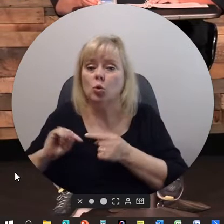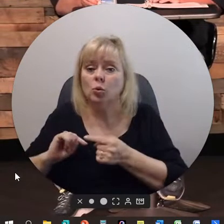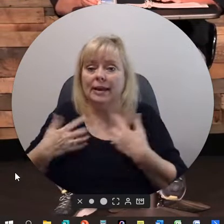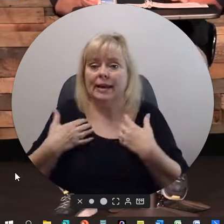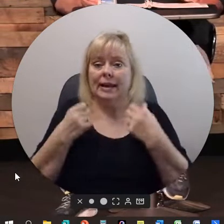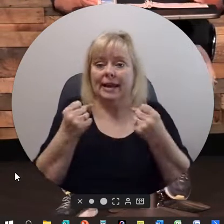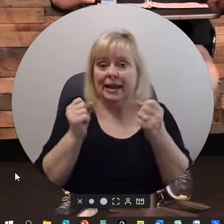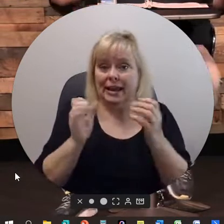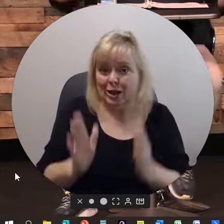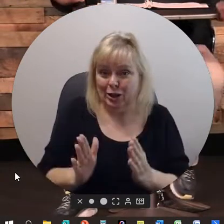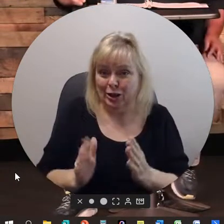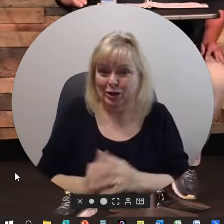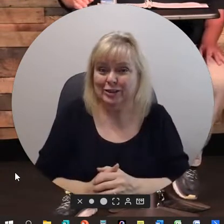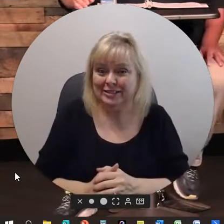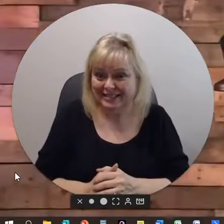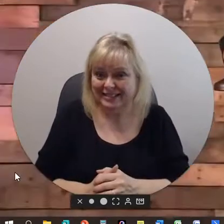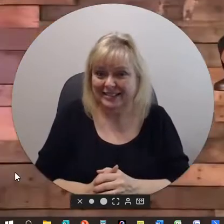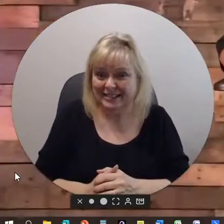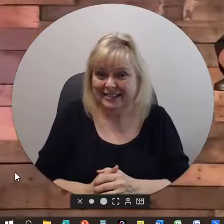So I asked this morning,